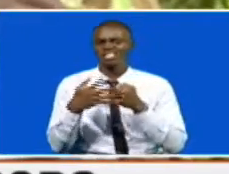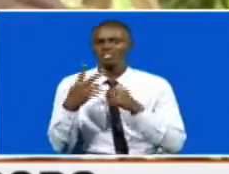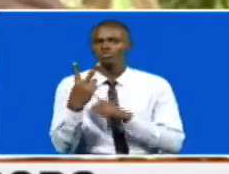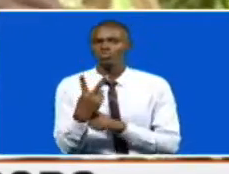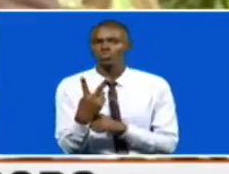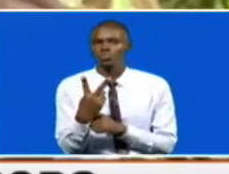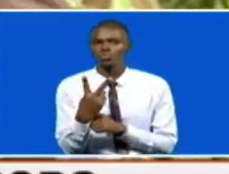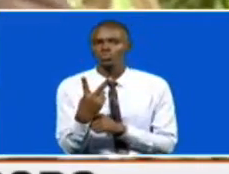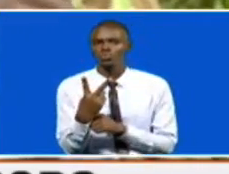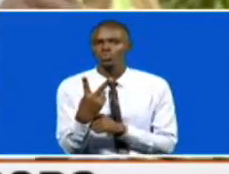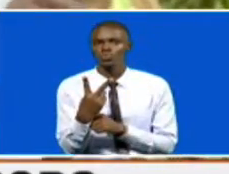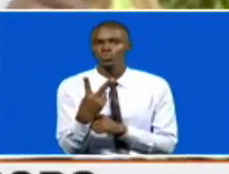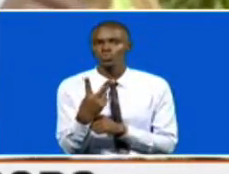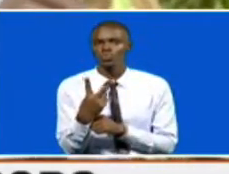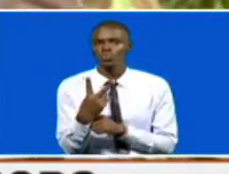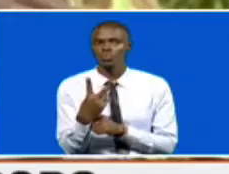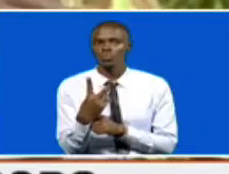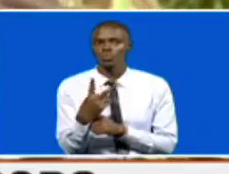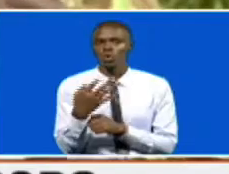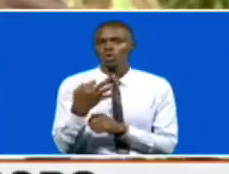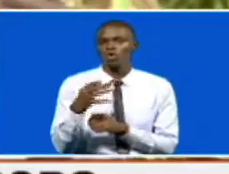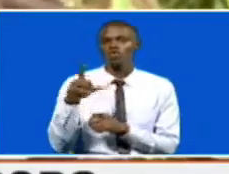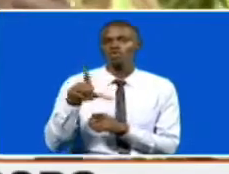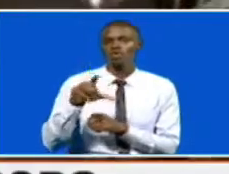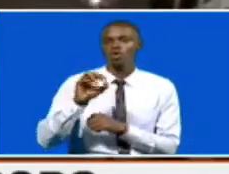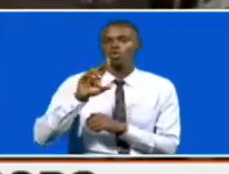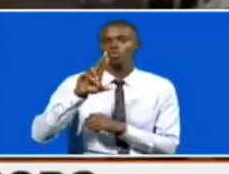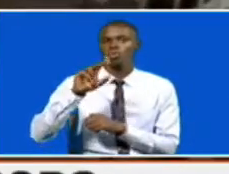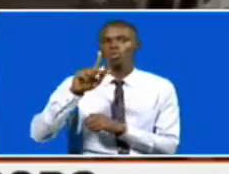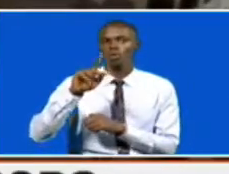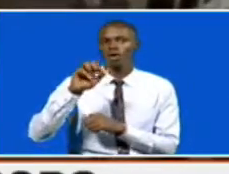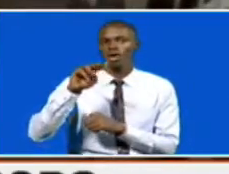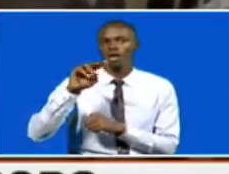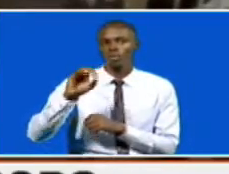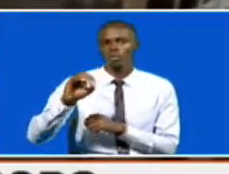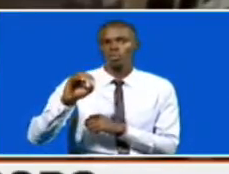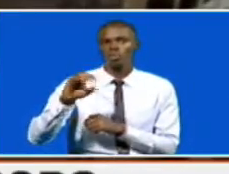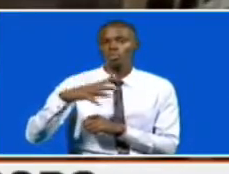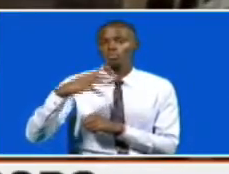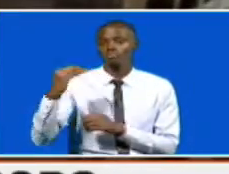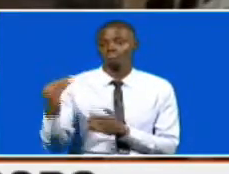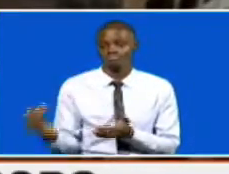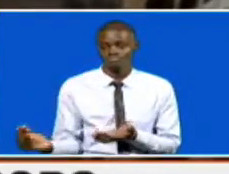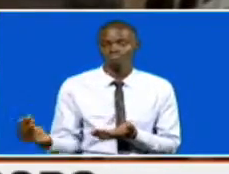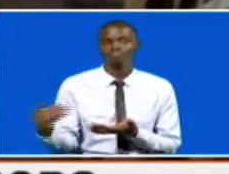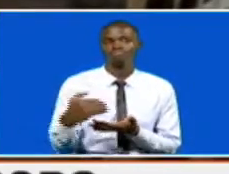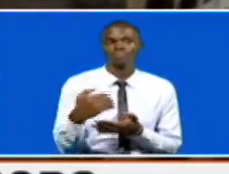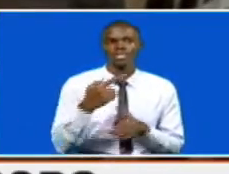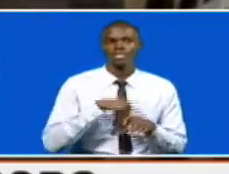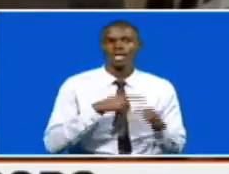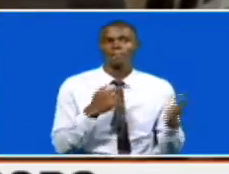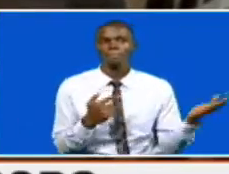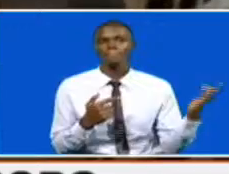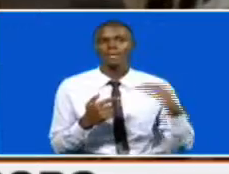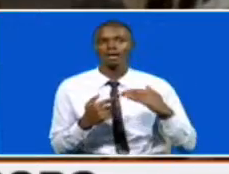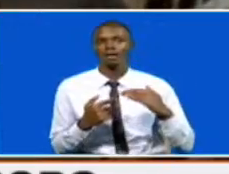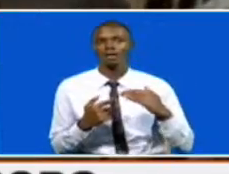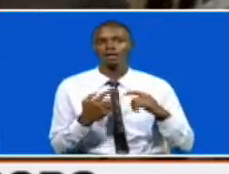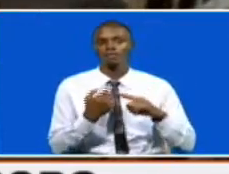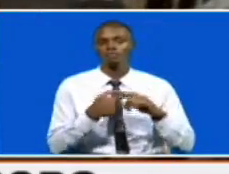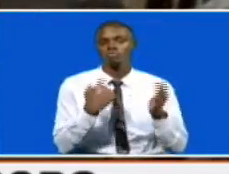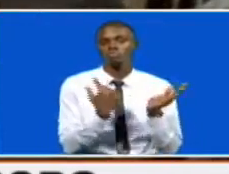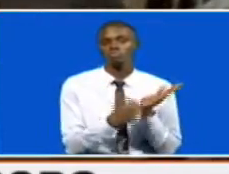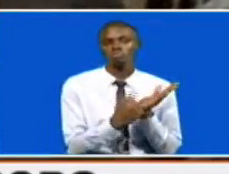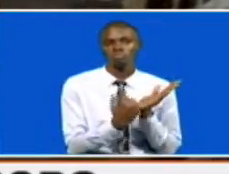1892, Olo Akango went to Uganda. Now, when he came back from